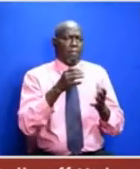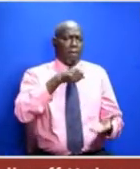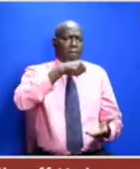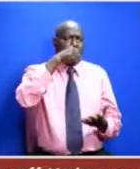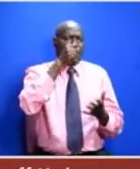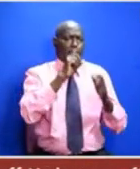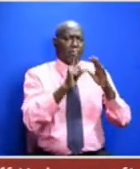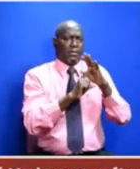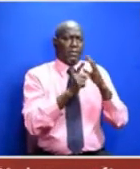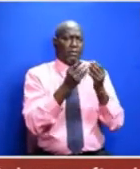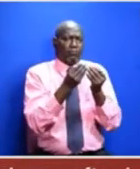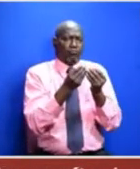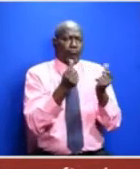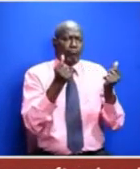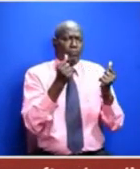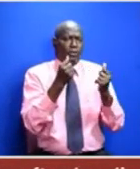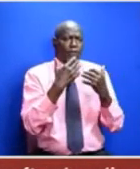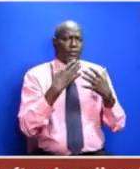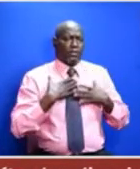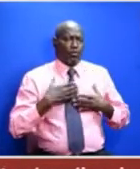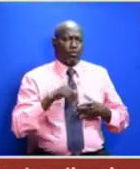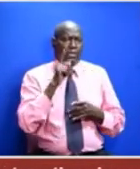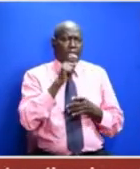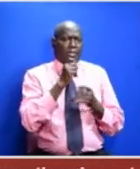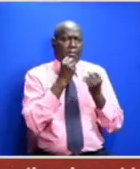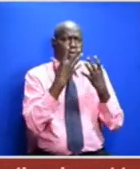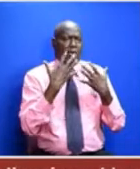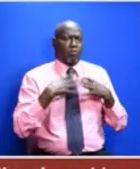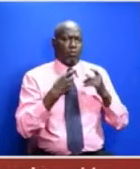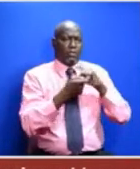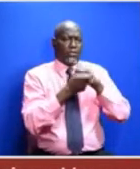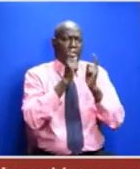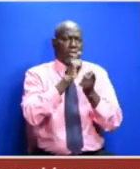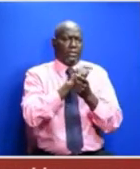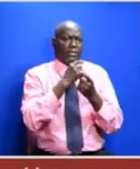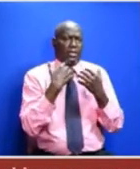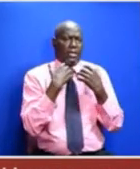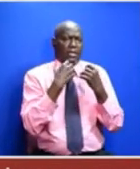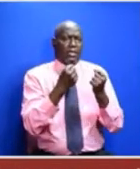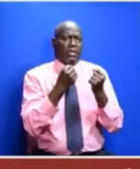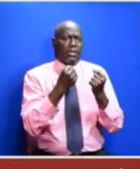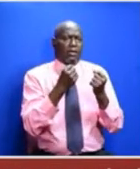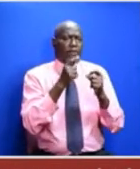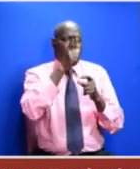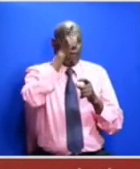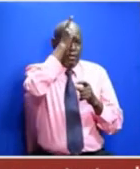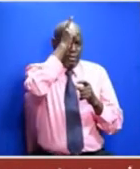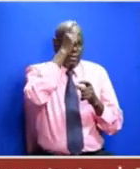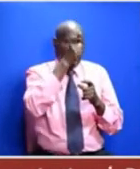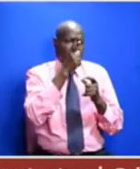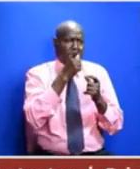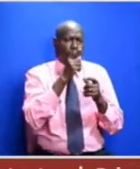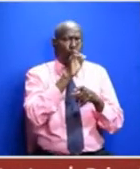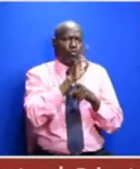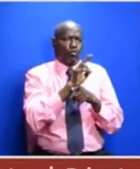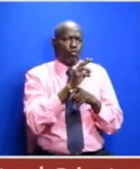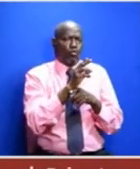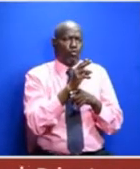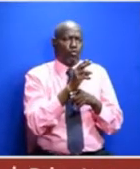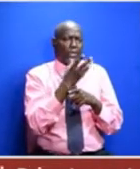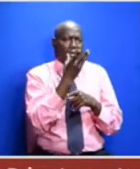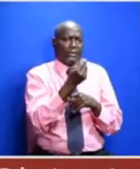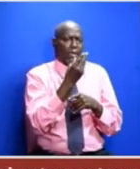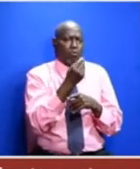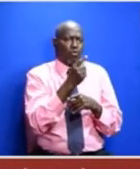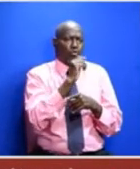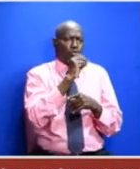to addressing the physical needs of many people and changed the health of entire village overnight through using a simple tool, the